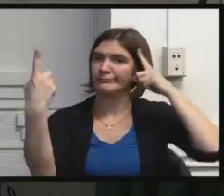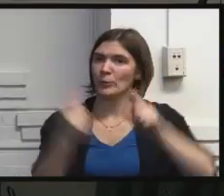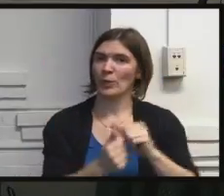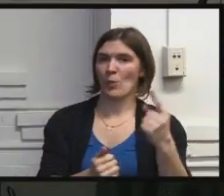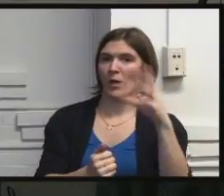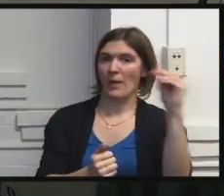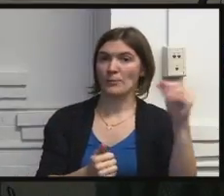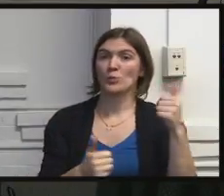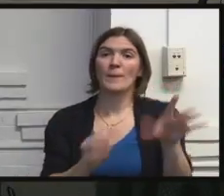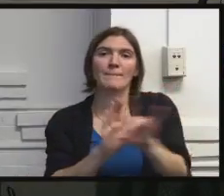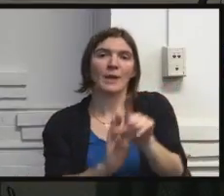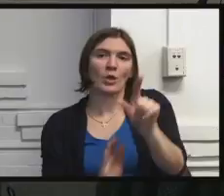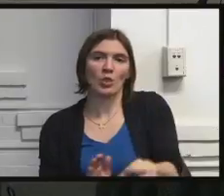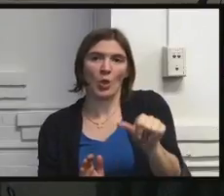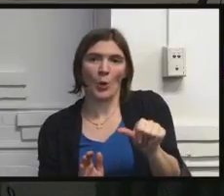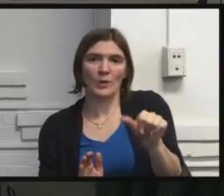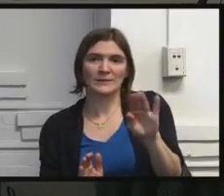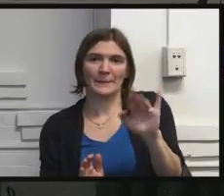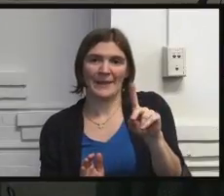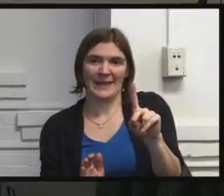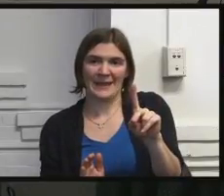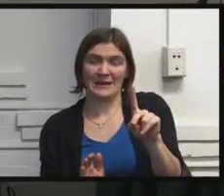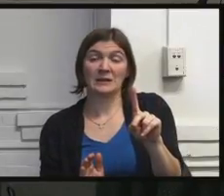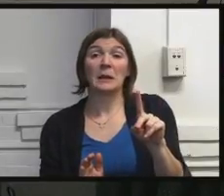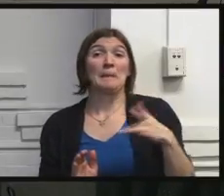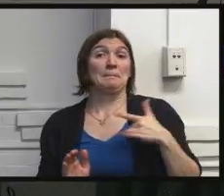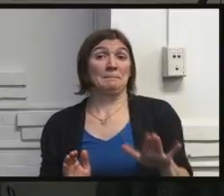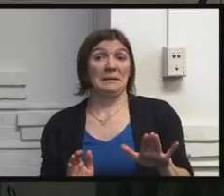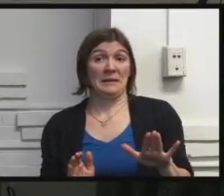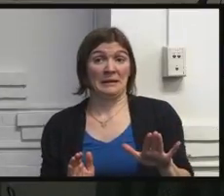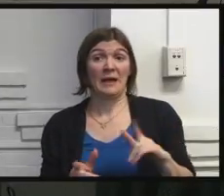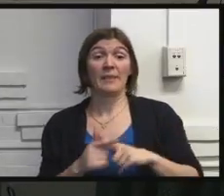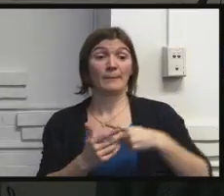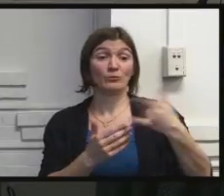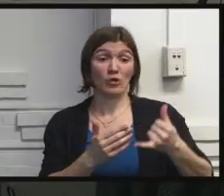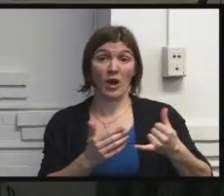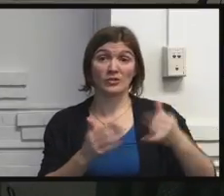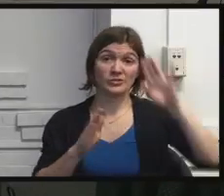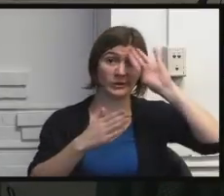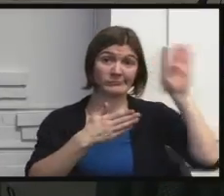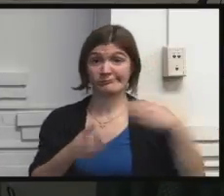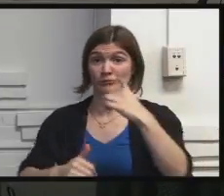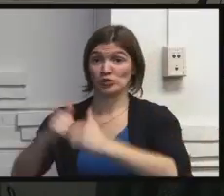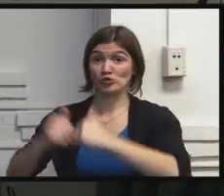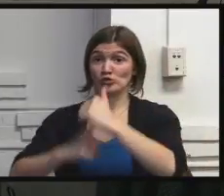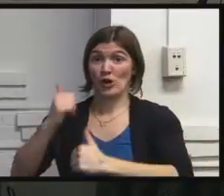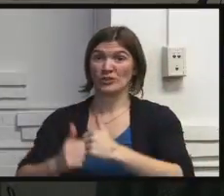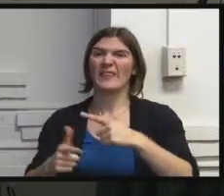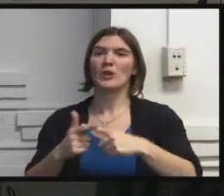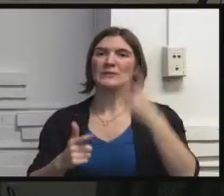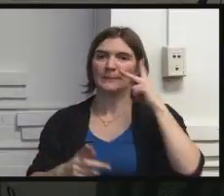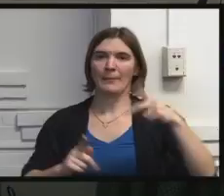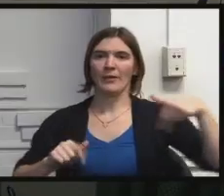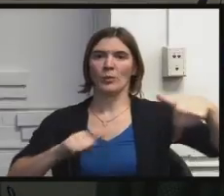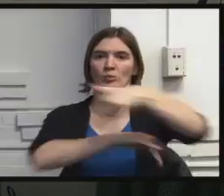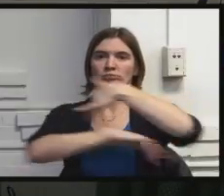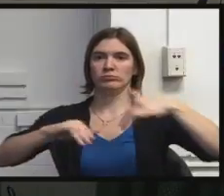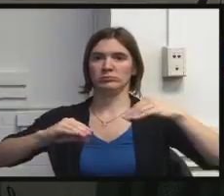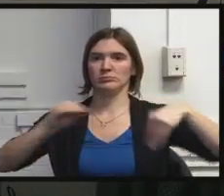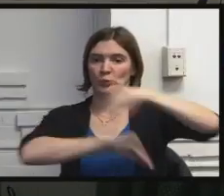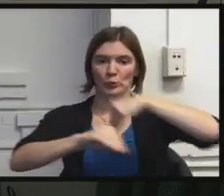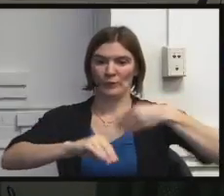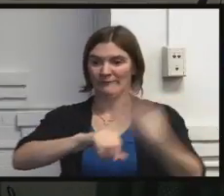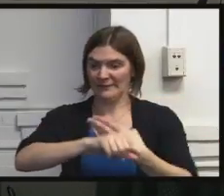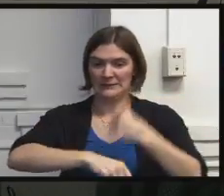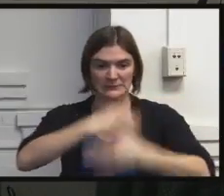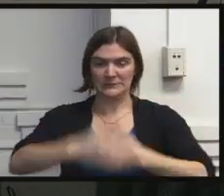We use low bid, ordinarily at VTRANS. And then the project will go into construction. That's where you're going to see boots on the ground. That's when you're going to